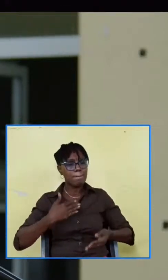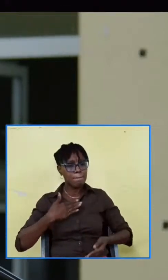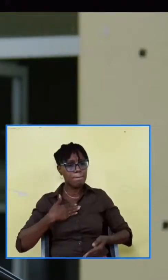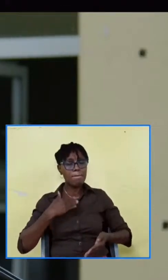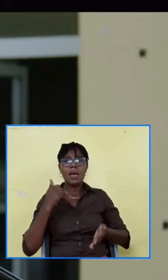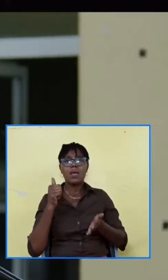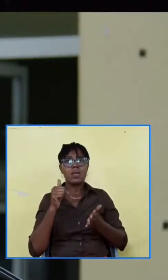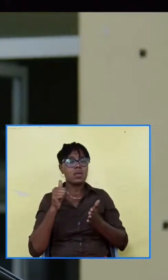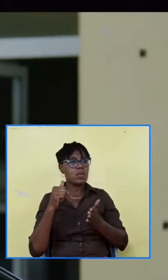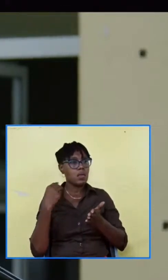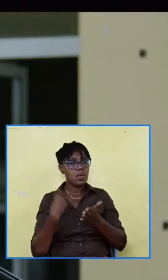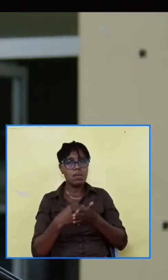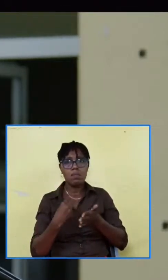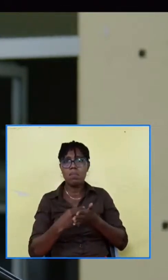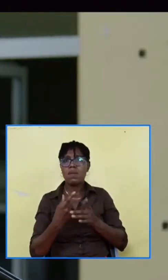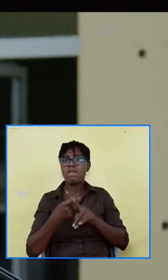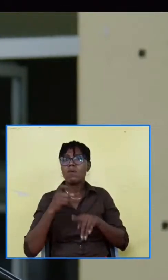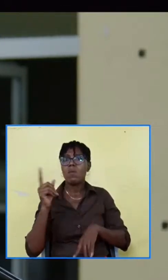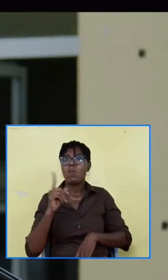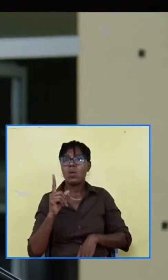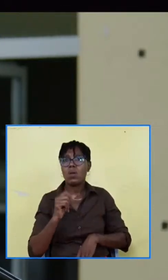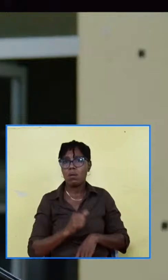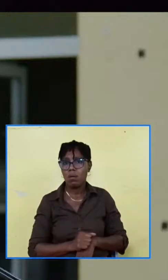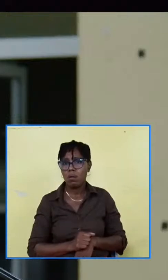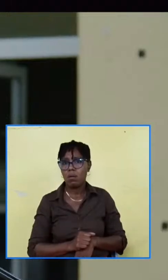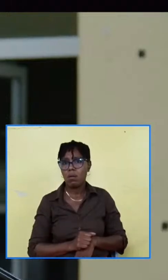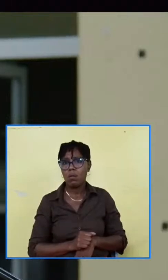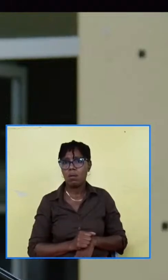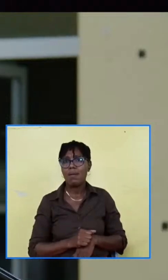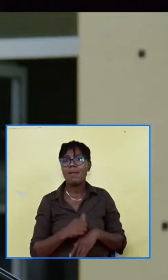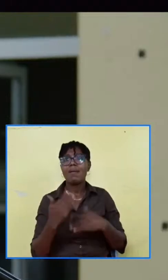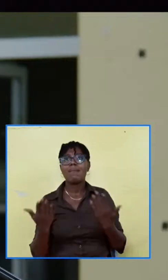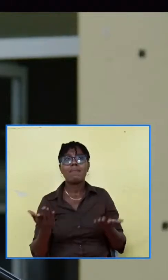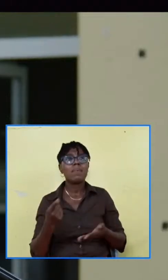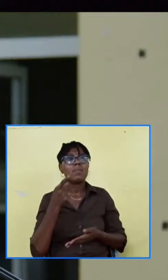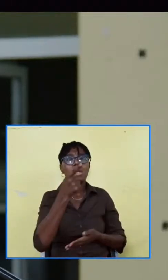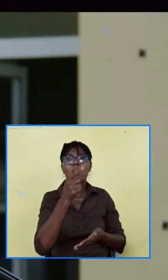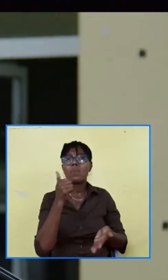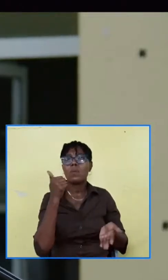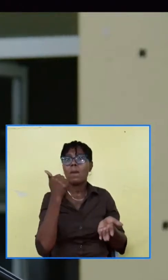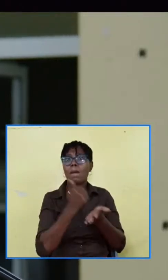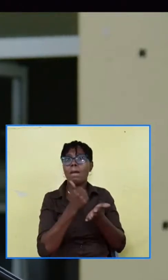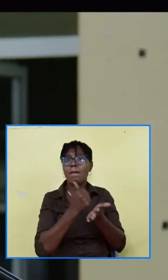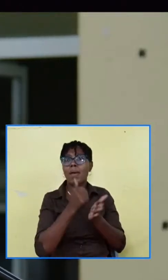NIS clearance certificate to the bundle of documents that you have to take to maintain the bank account.